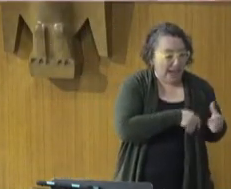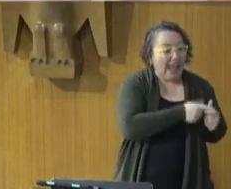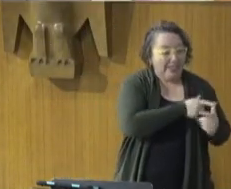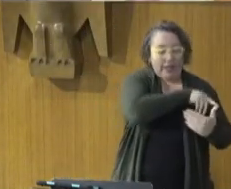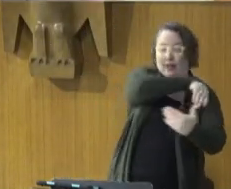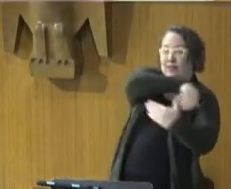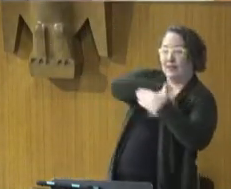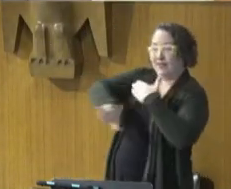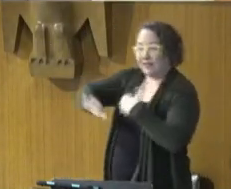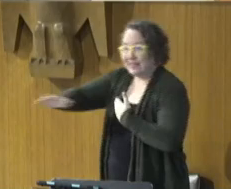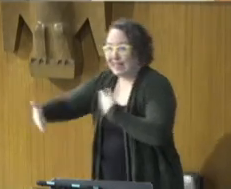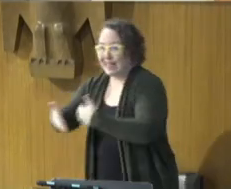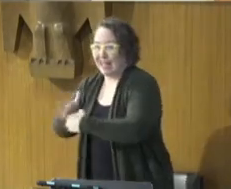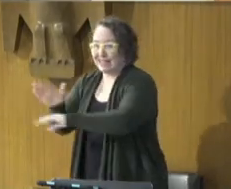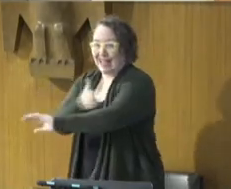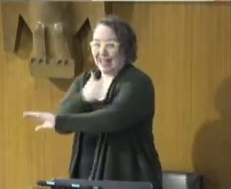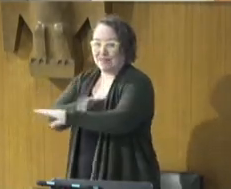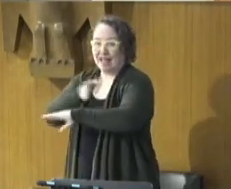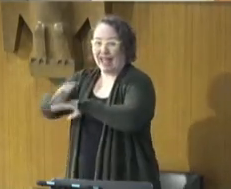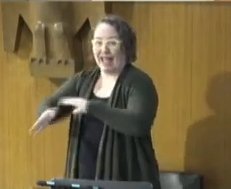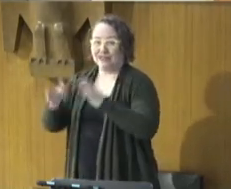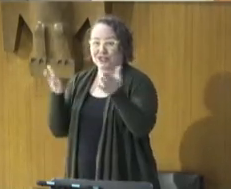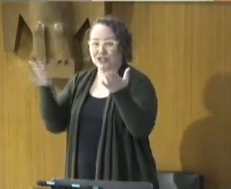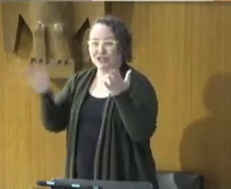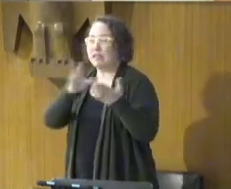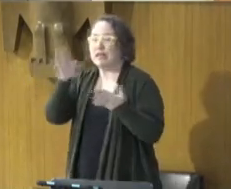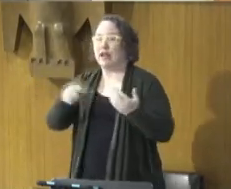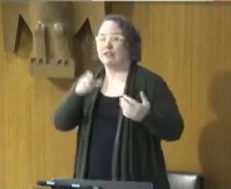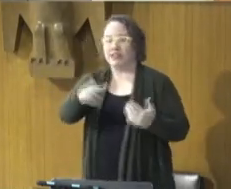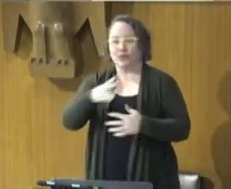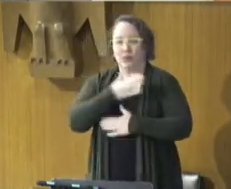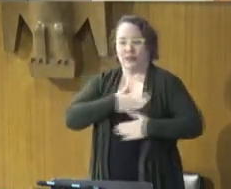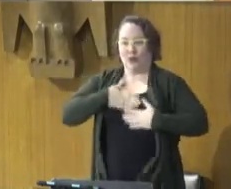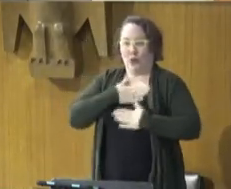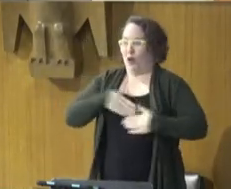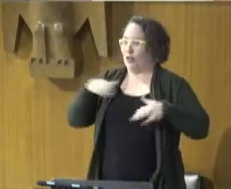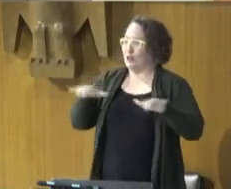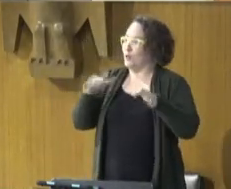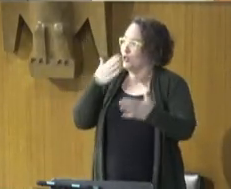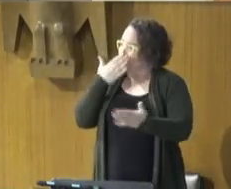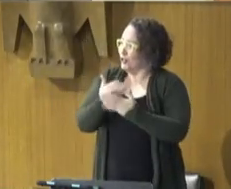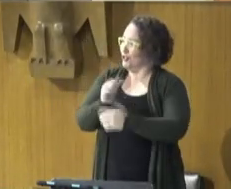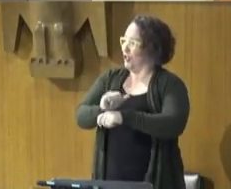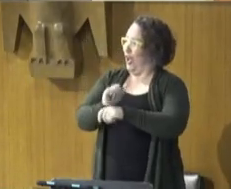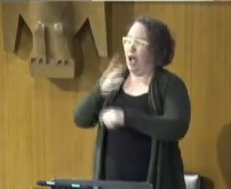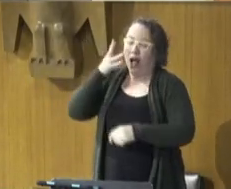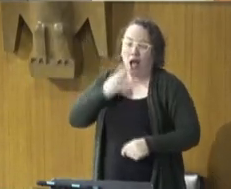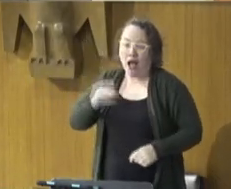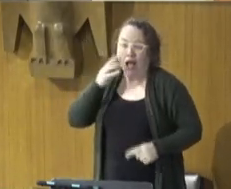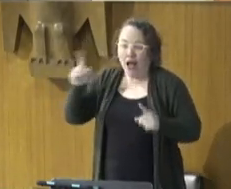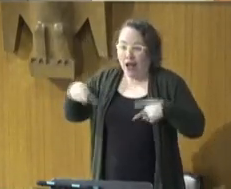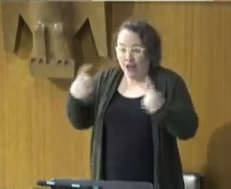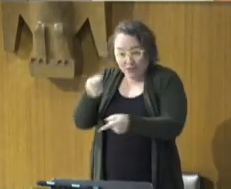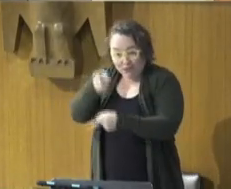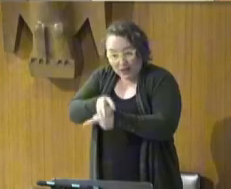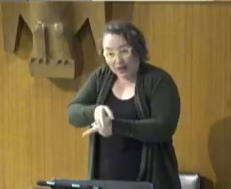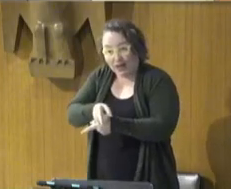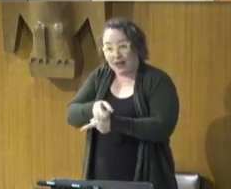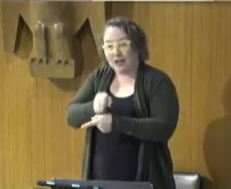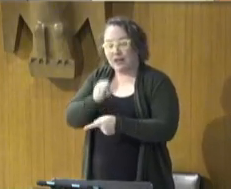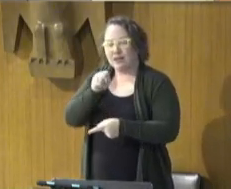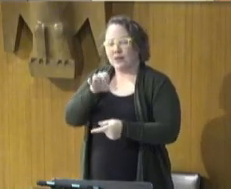choral anthem ten minutes after the service. You never get to enjoy the fact that you do such an amazing job before we go right into the next